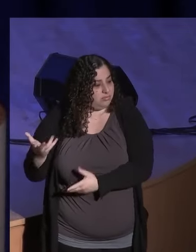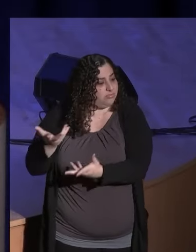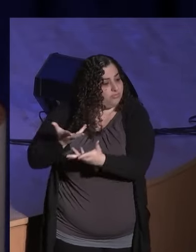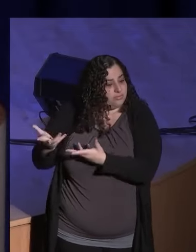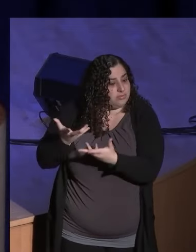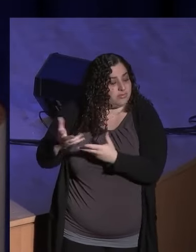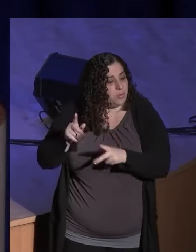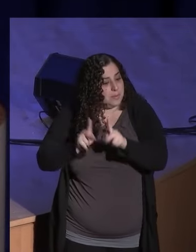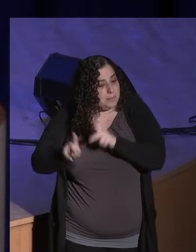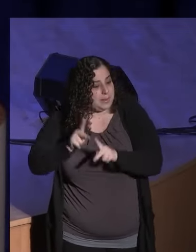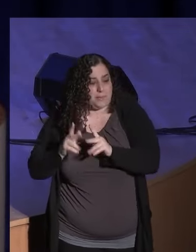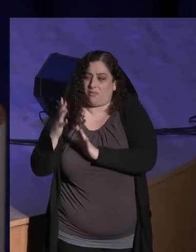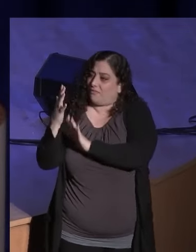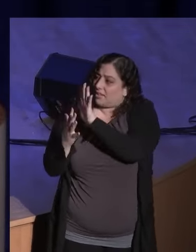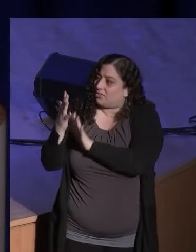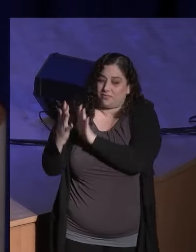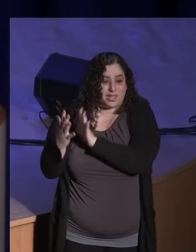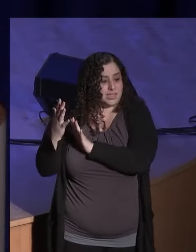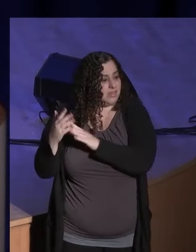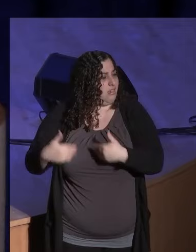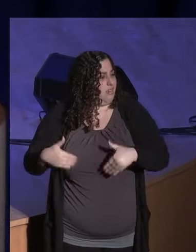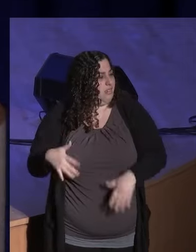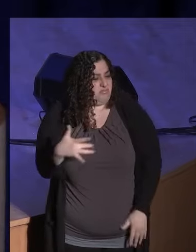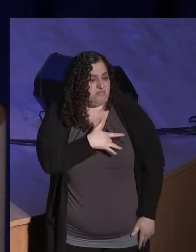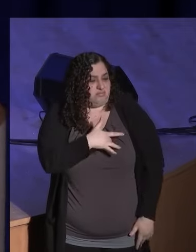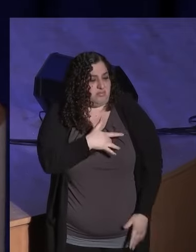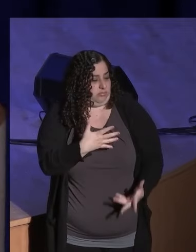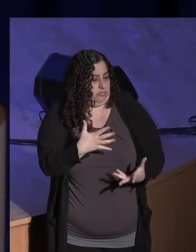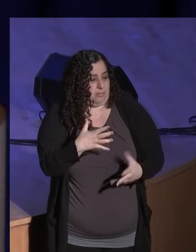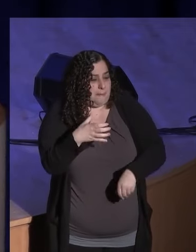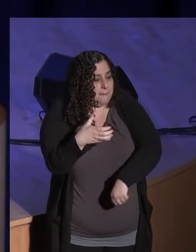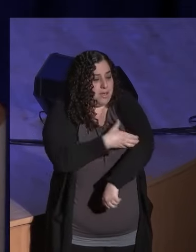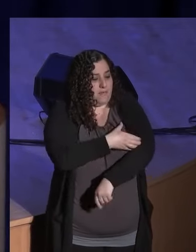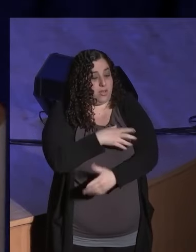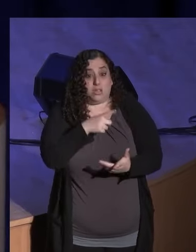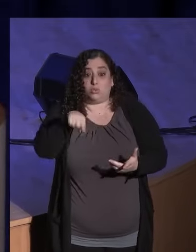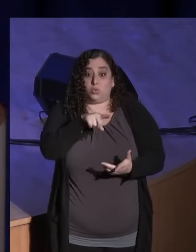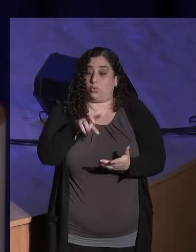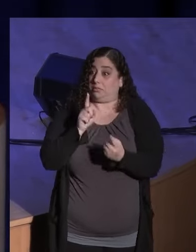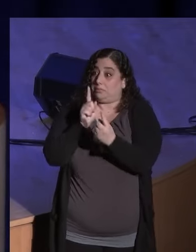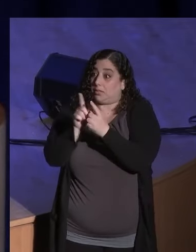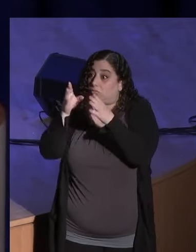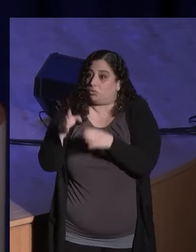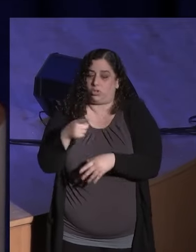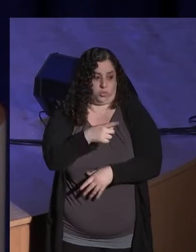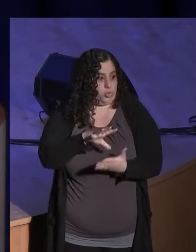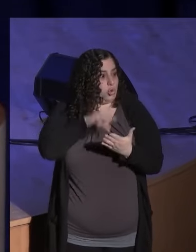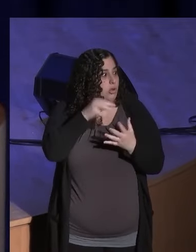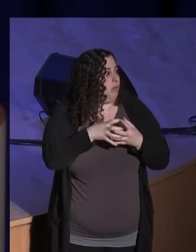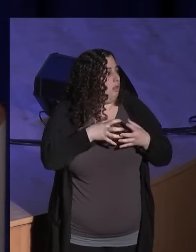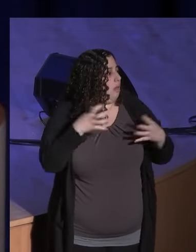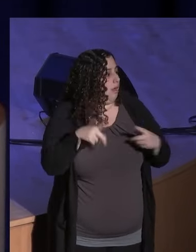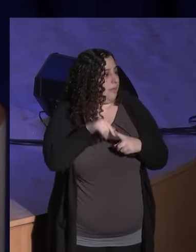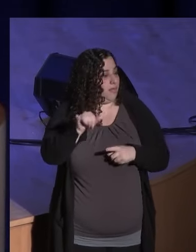when we directly engage with Native and Indigenous people. It's an approach that remains at the heart of the work that we do.